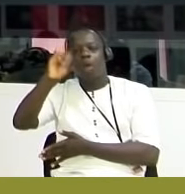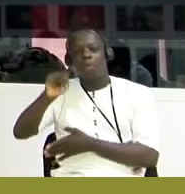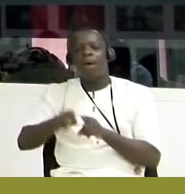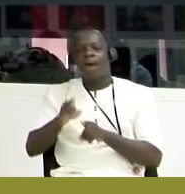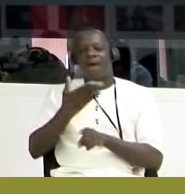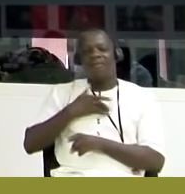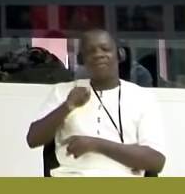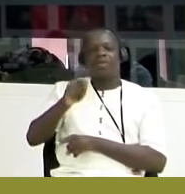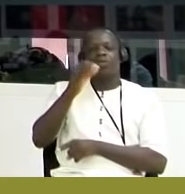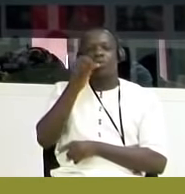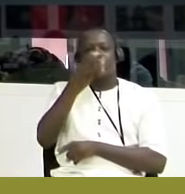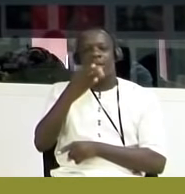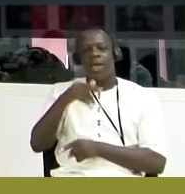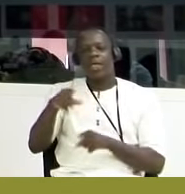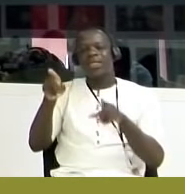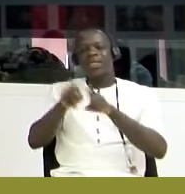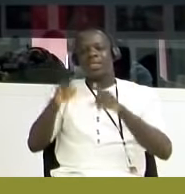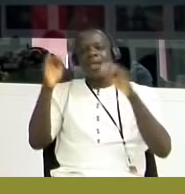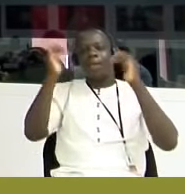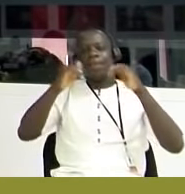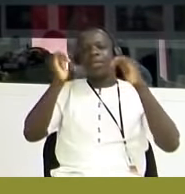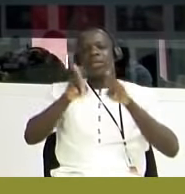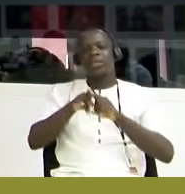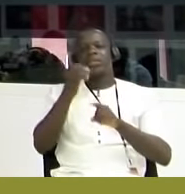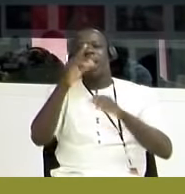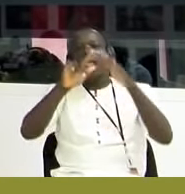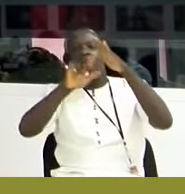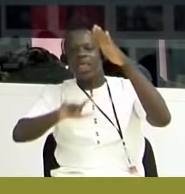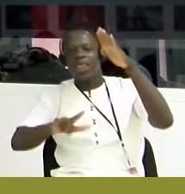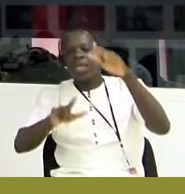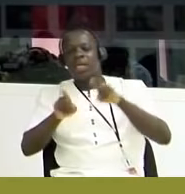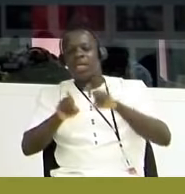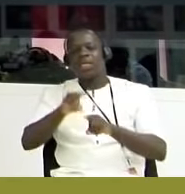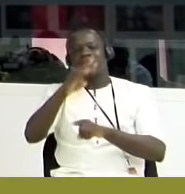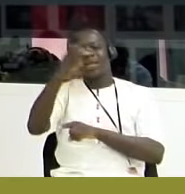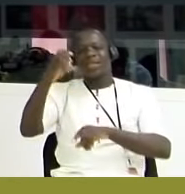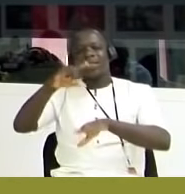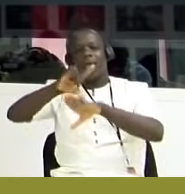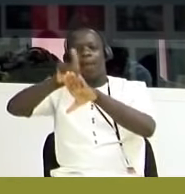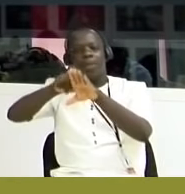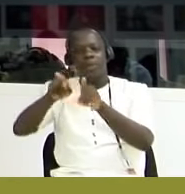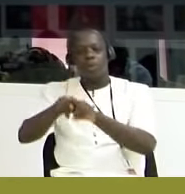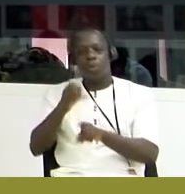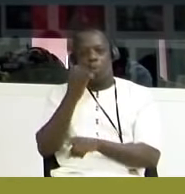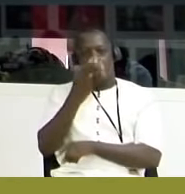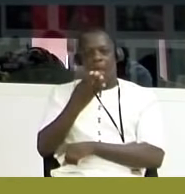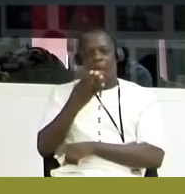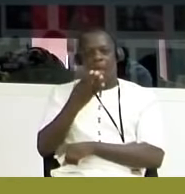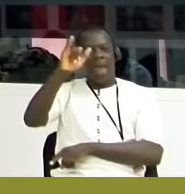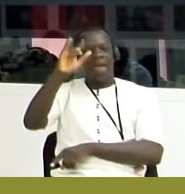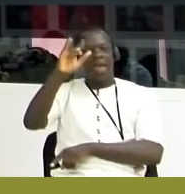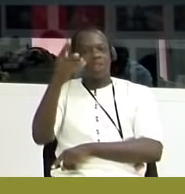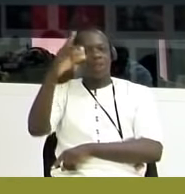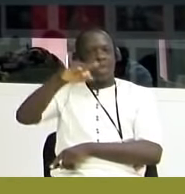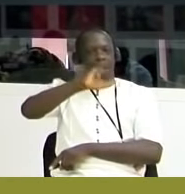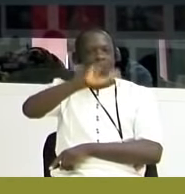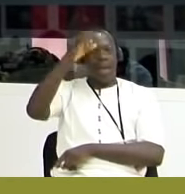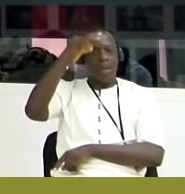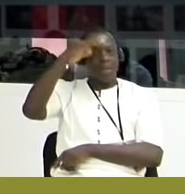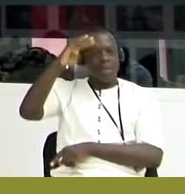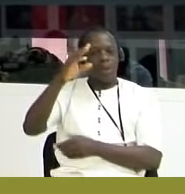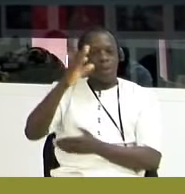minutes, and he said the tone of the IGP and the minister was aggressive, harsh, and